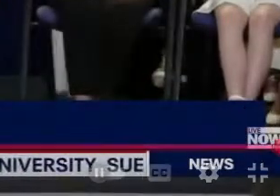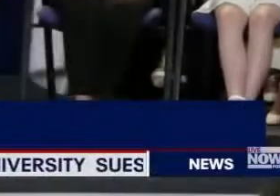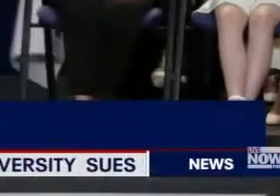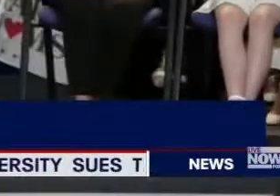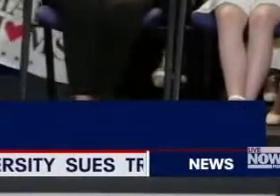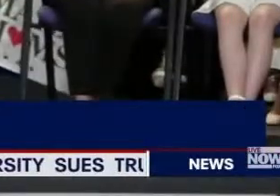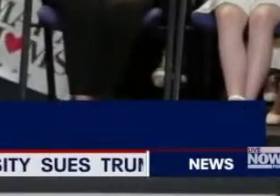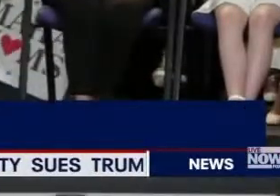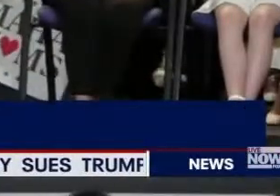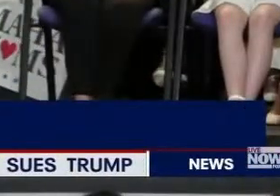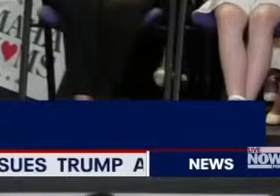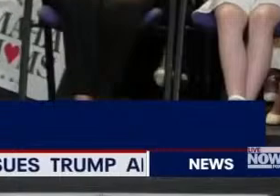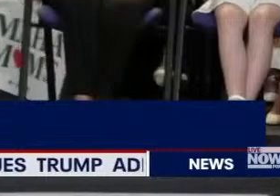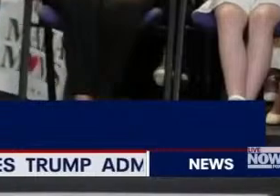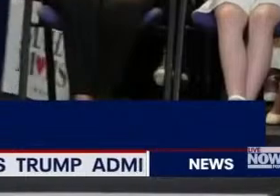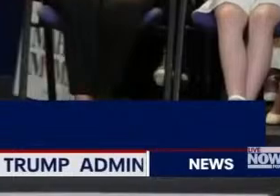guess.